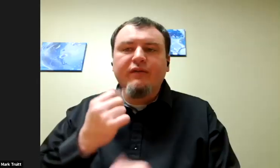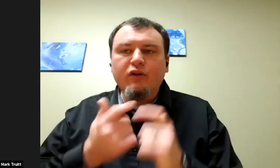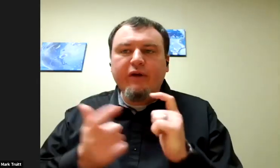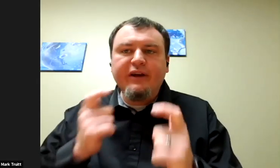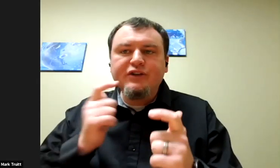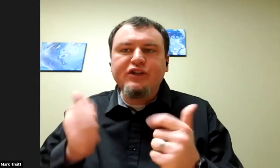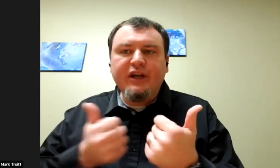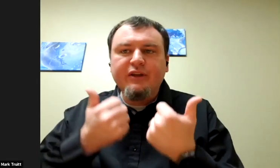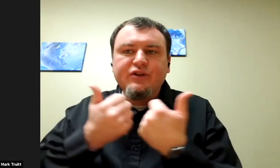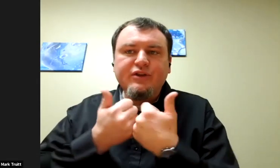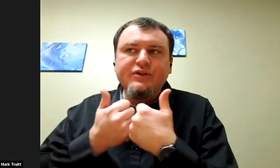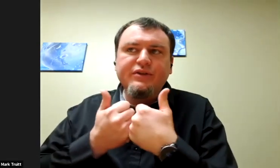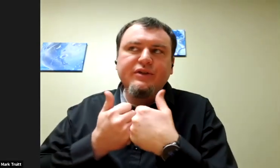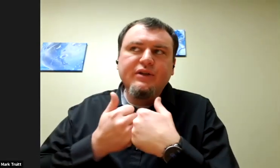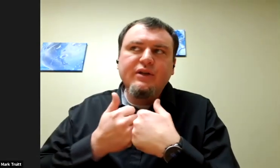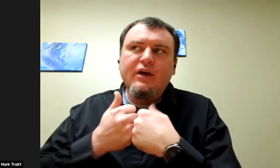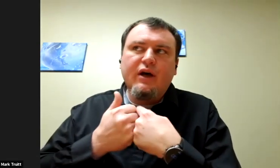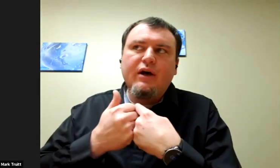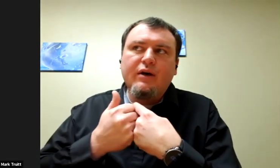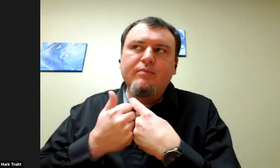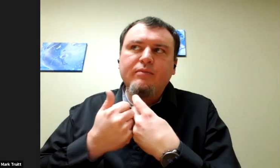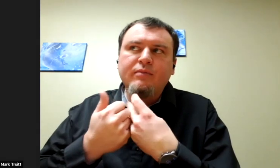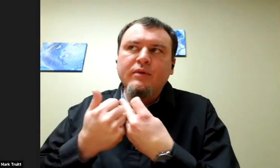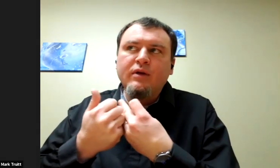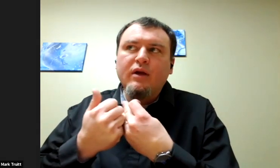It's one of the greatest challenges,